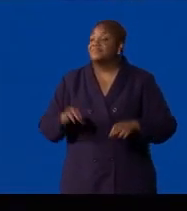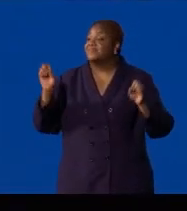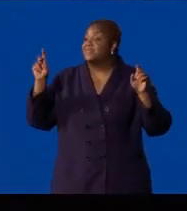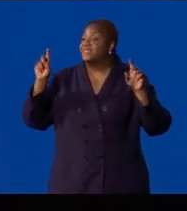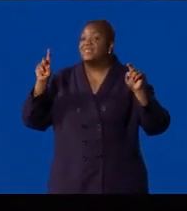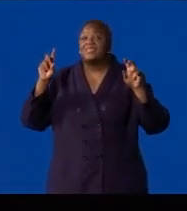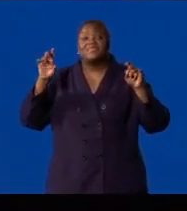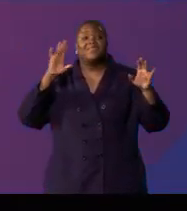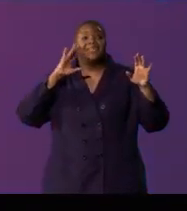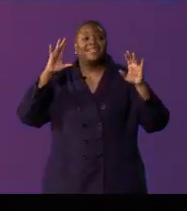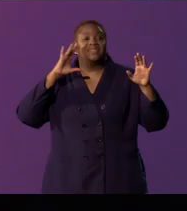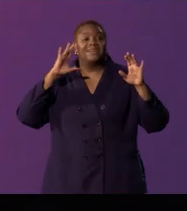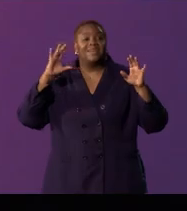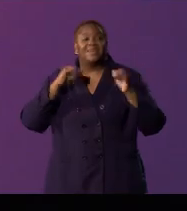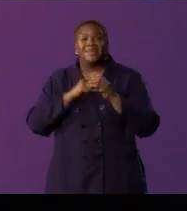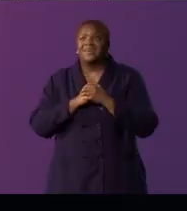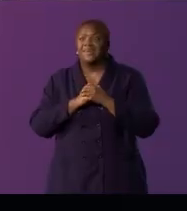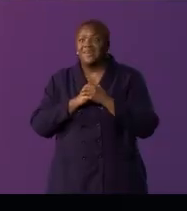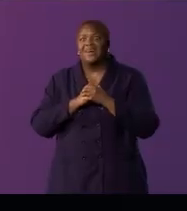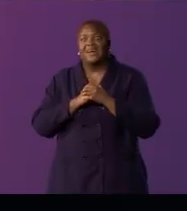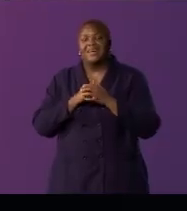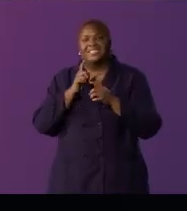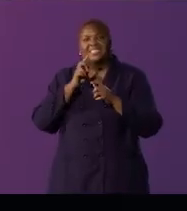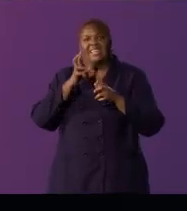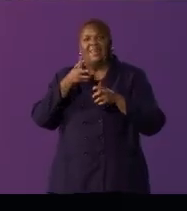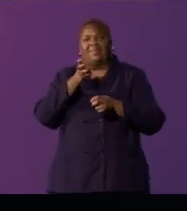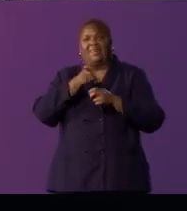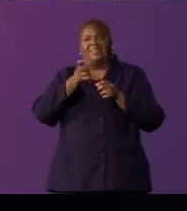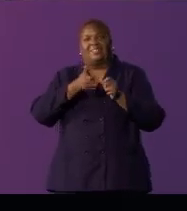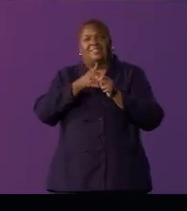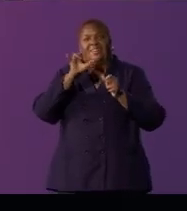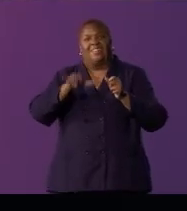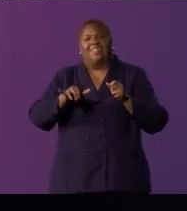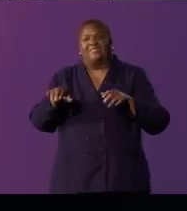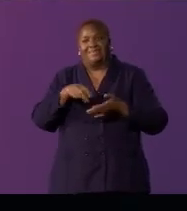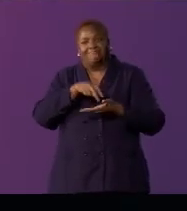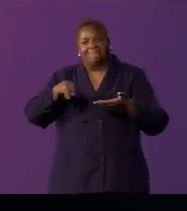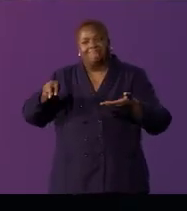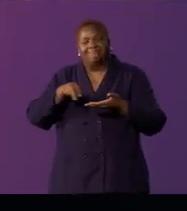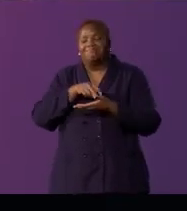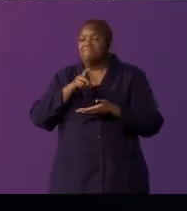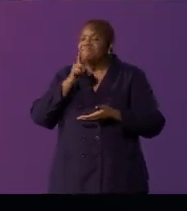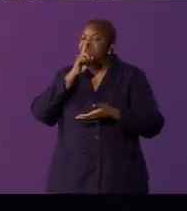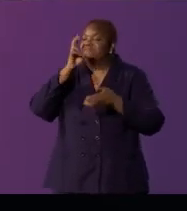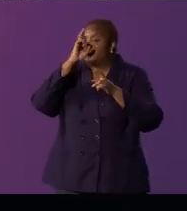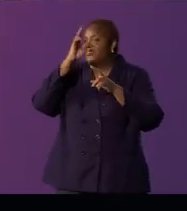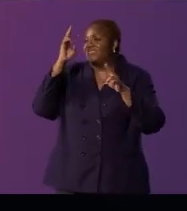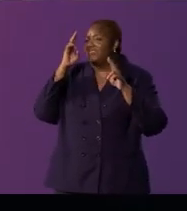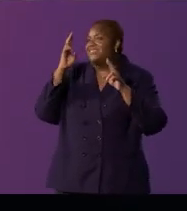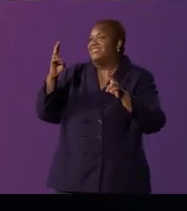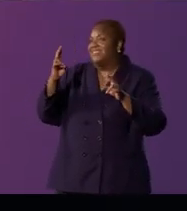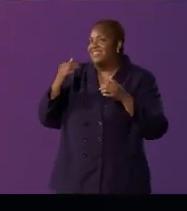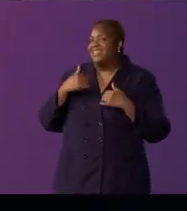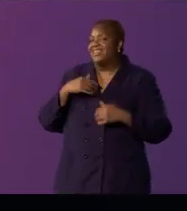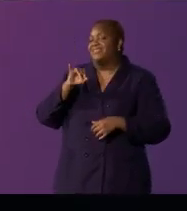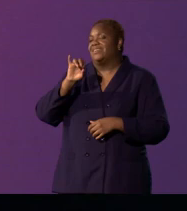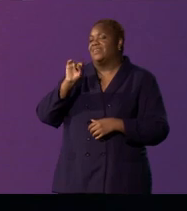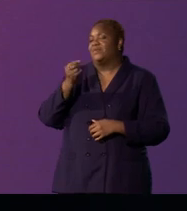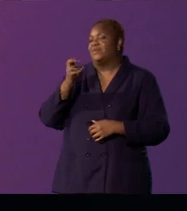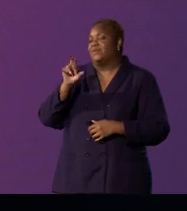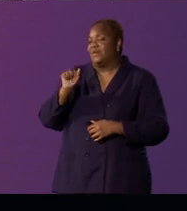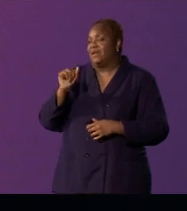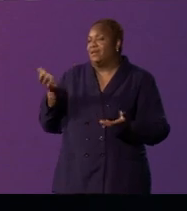Okay, hello everyone. That's kind of a hard act to follow. It's truly an honor to have Indra with us